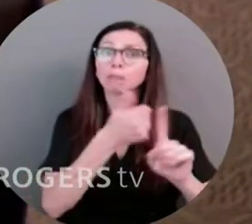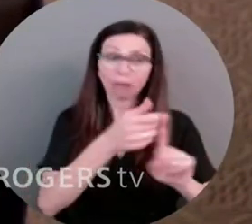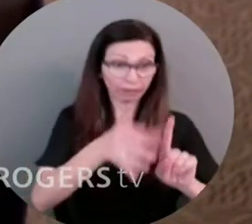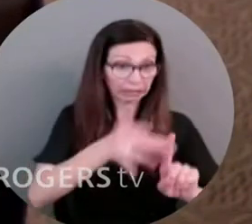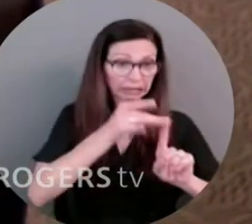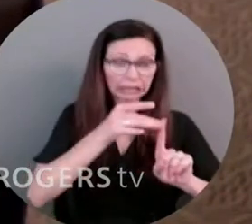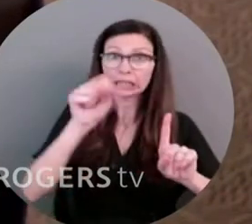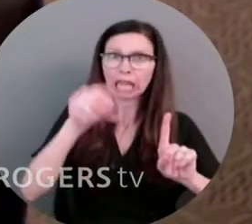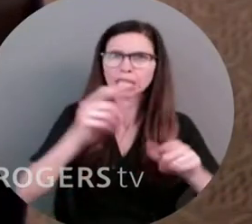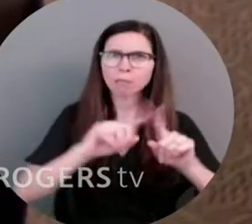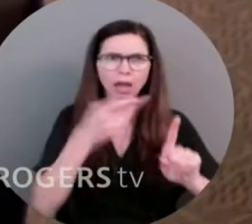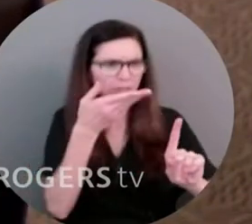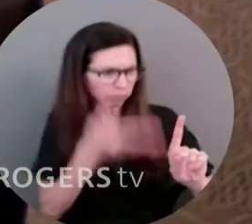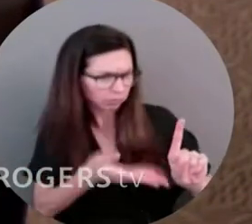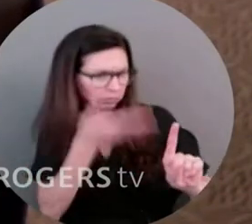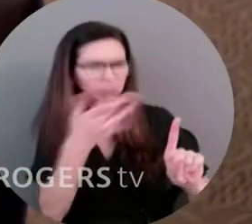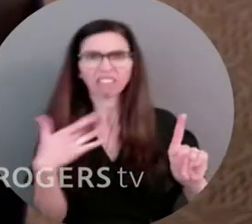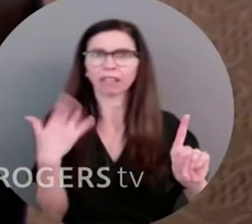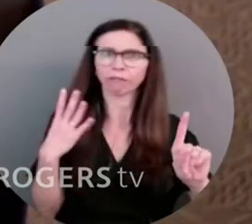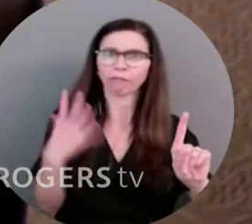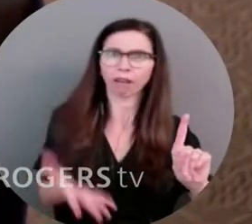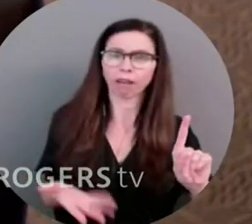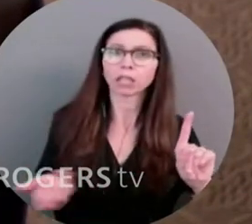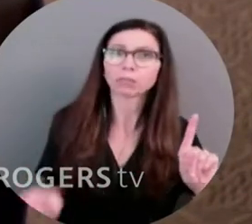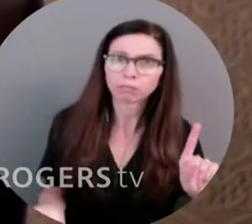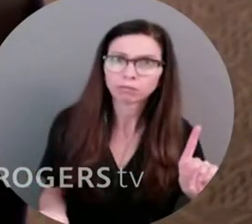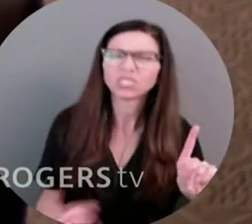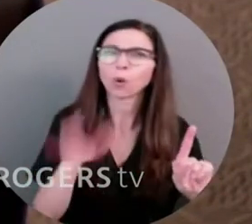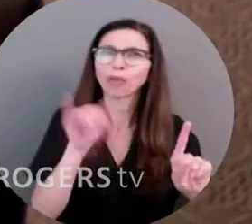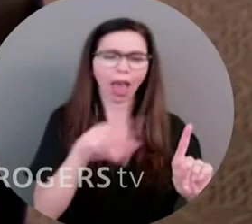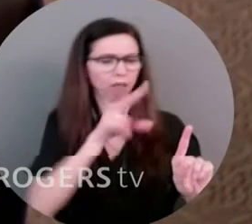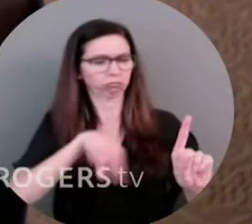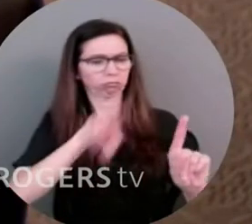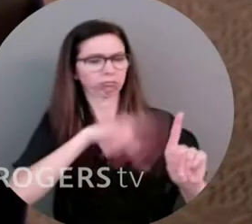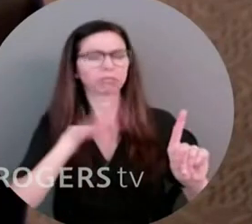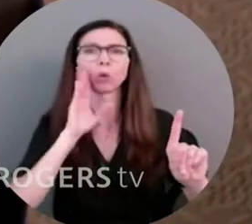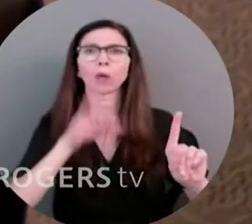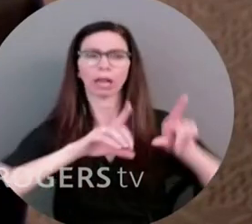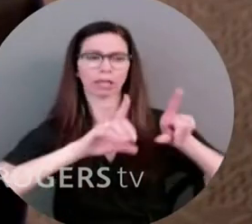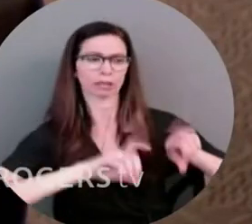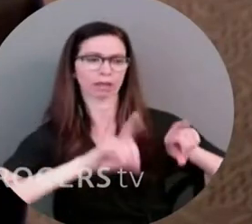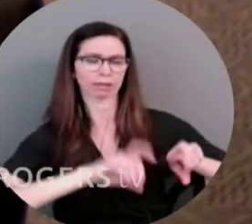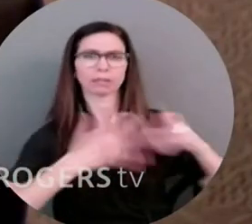we finding? We're going to continue to look at the geography of the cases and the